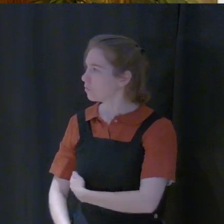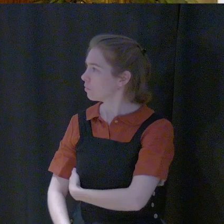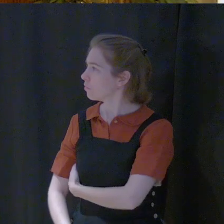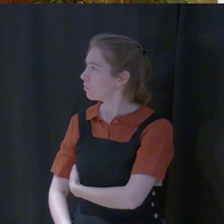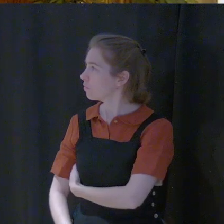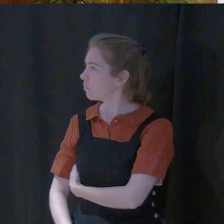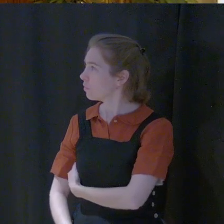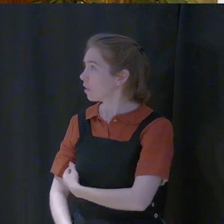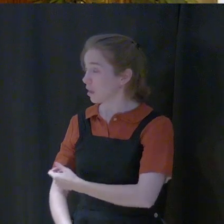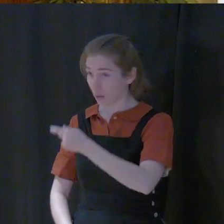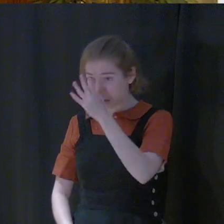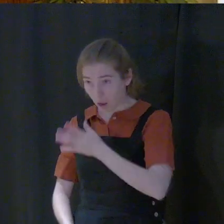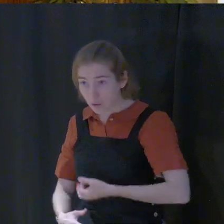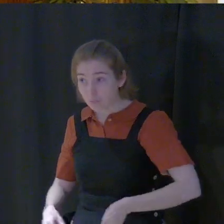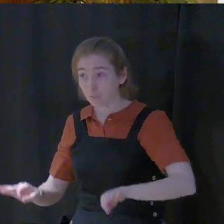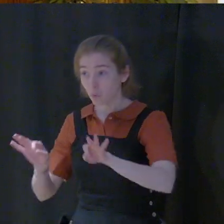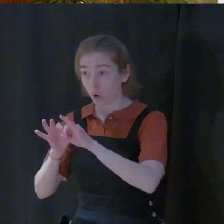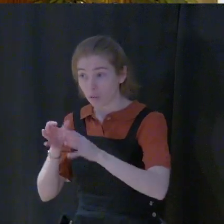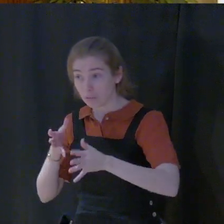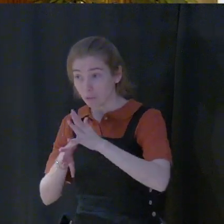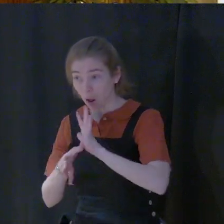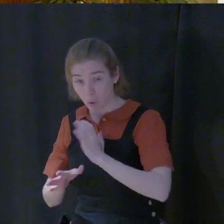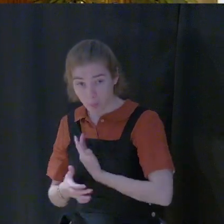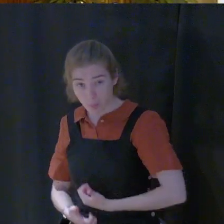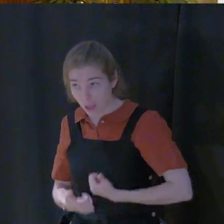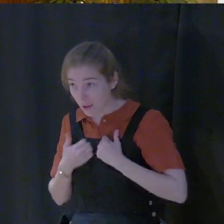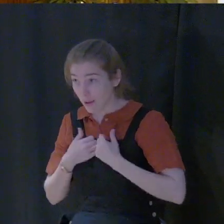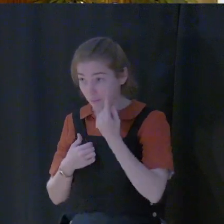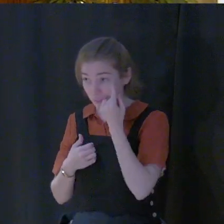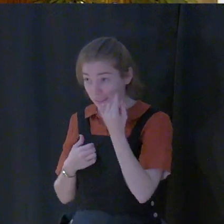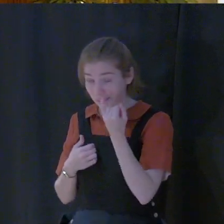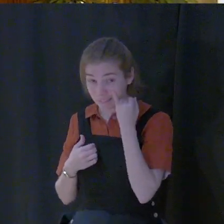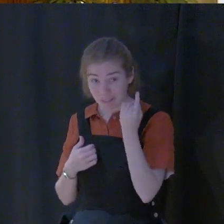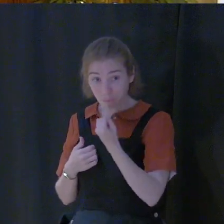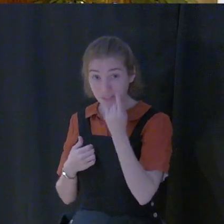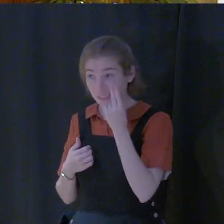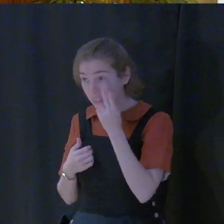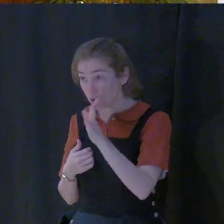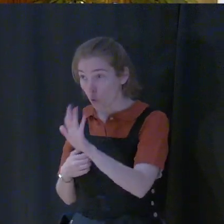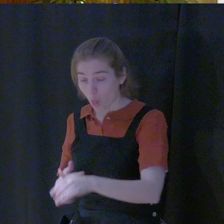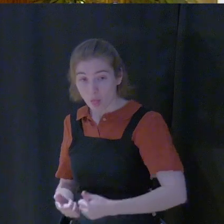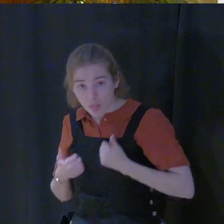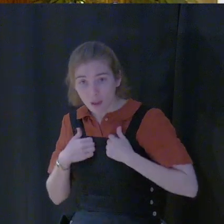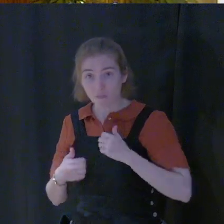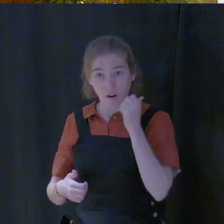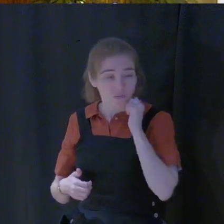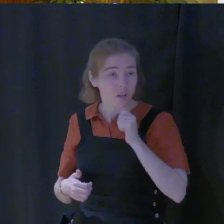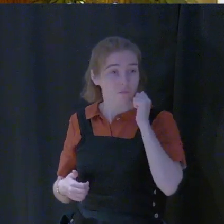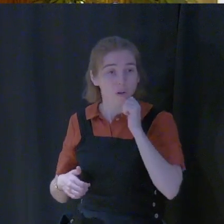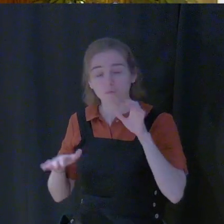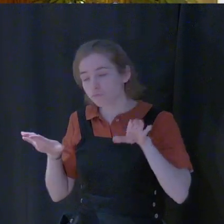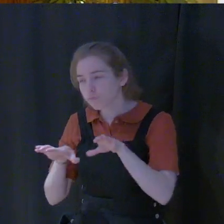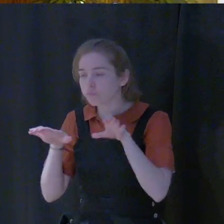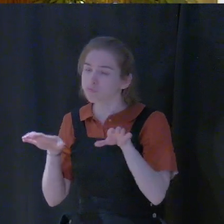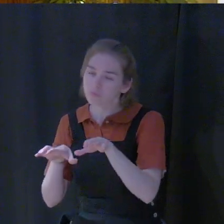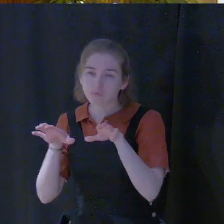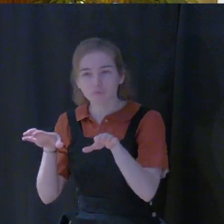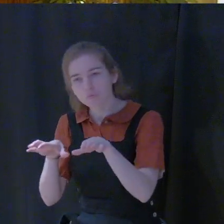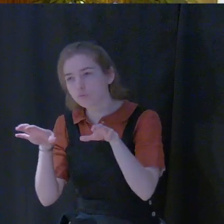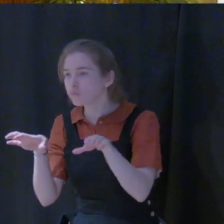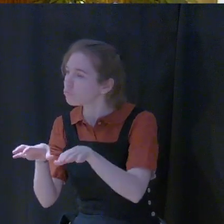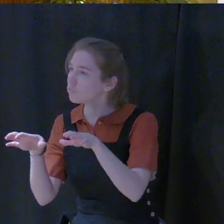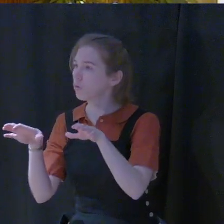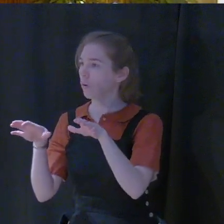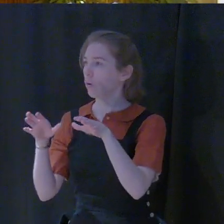Is God a priority in our life? If someone looks at your life, your daily activities, if someone looks at